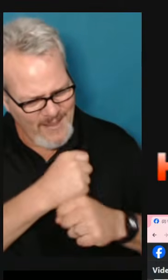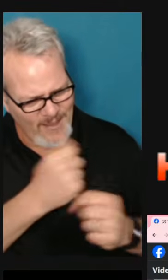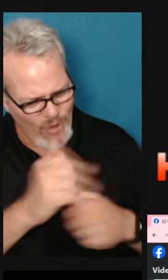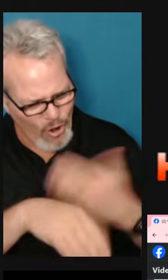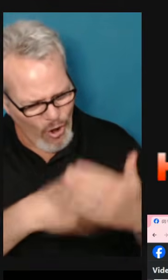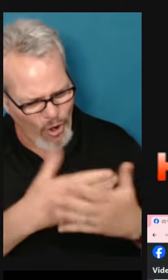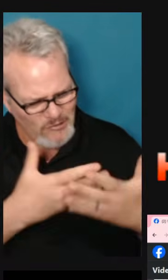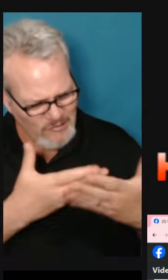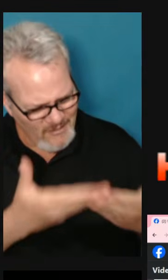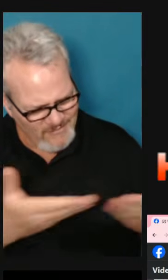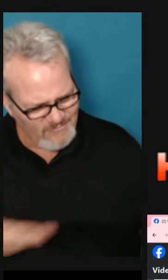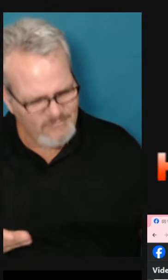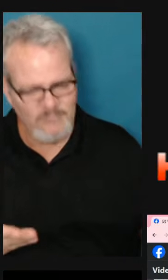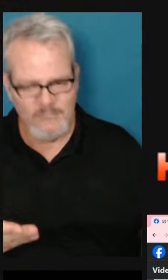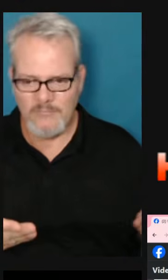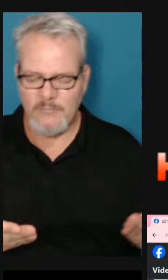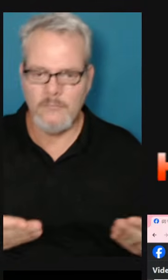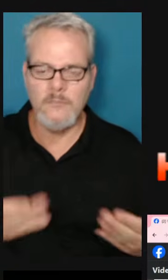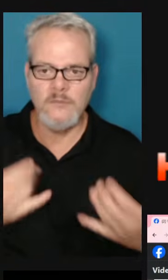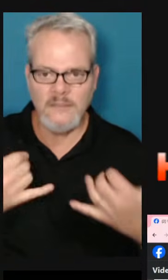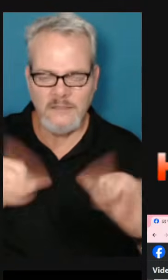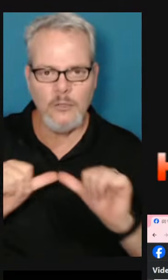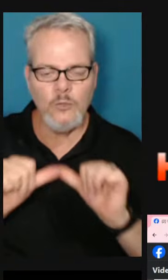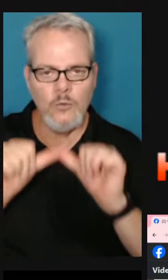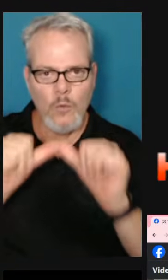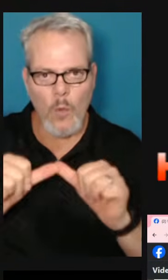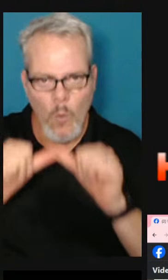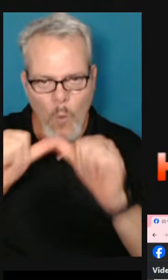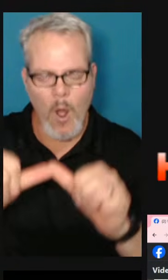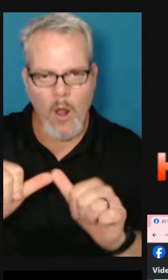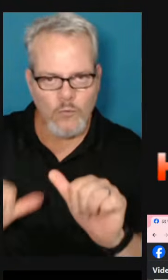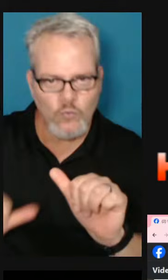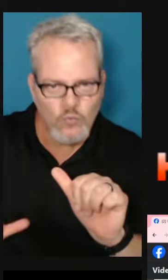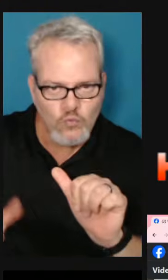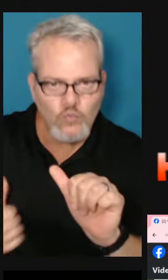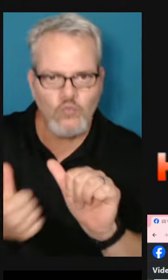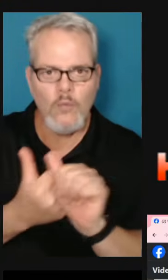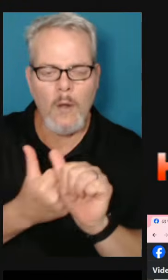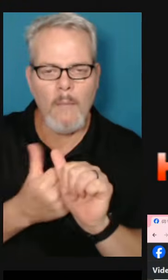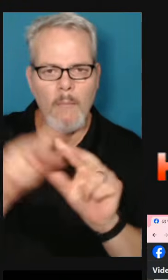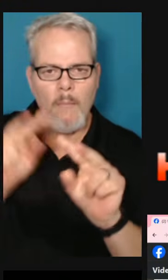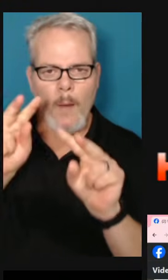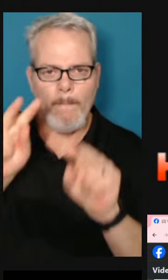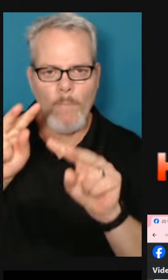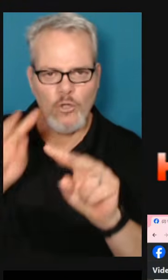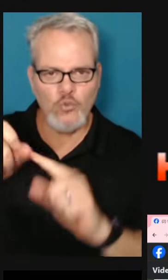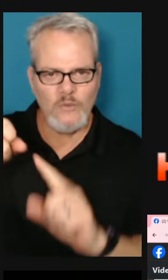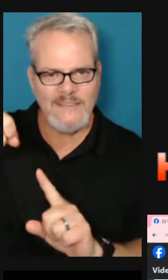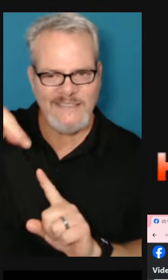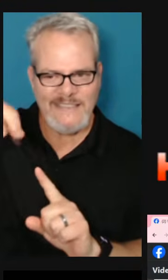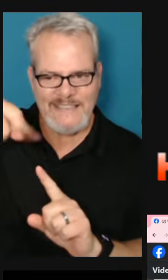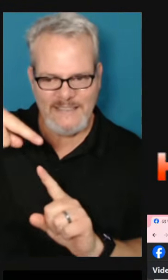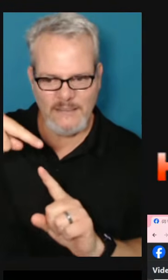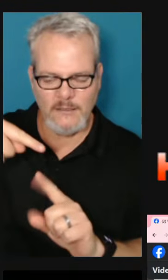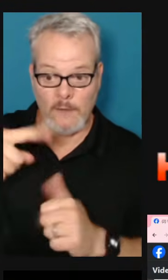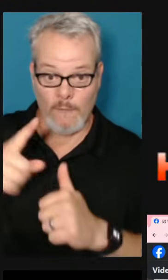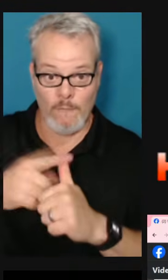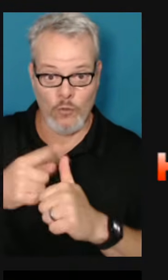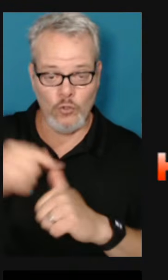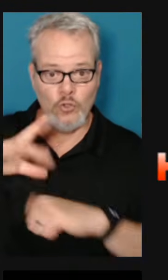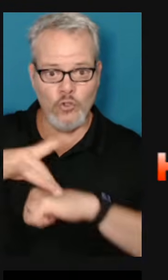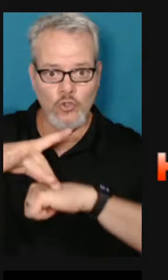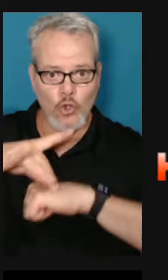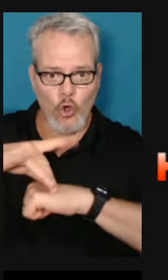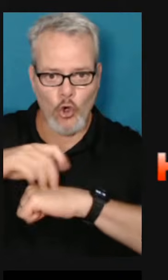to wrap up our monitoring signals. Let's do it. And I'm going to do the earthquakes first. And just